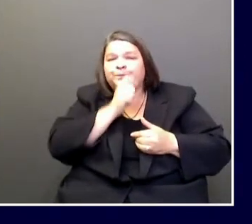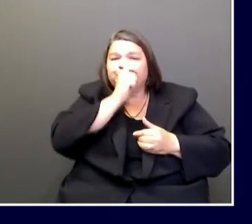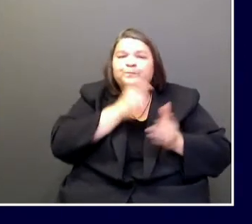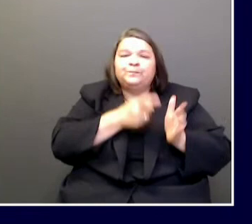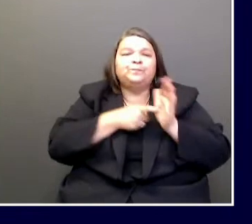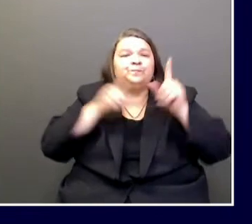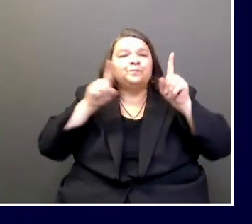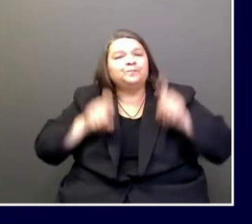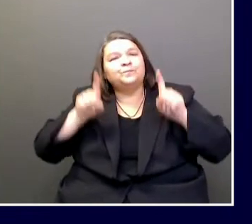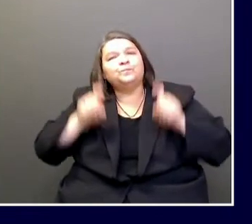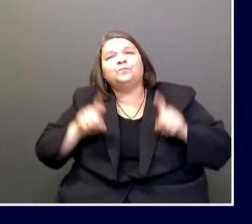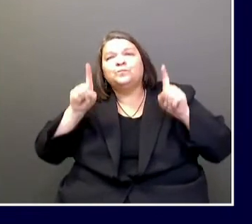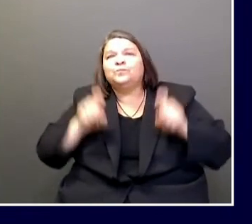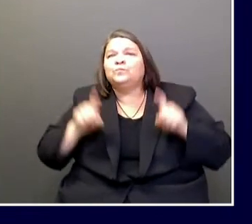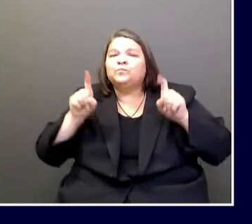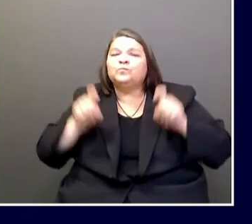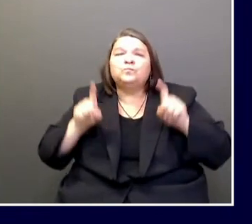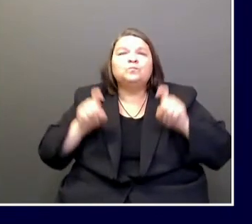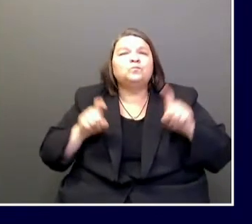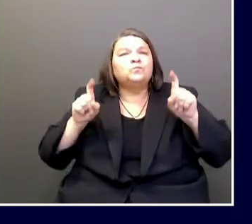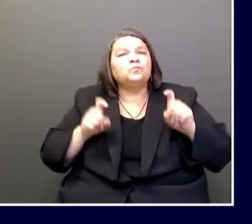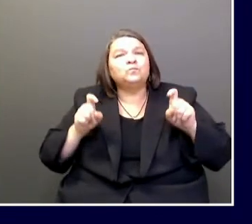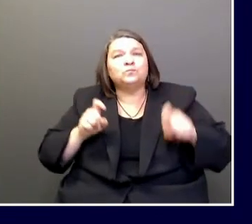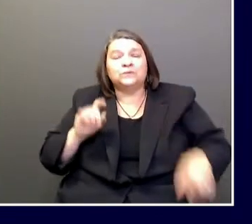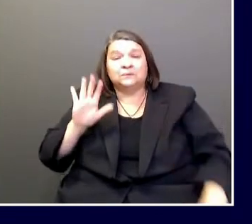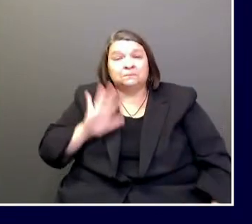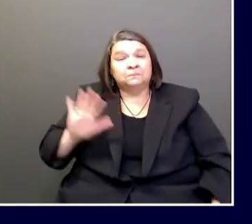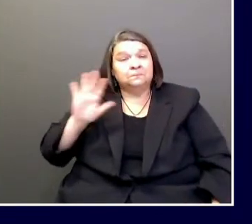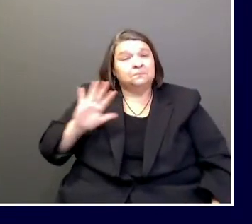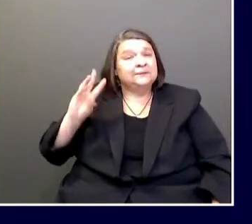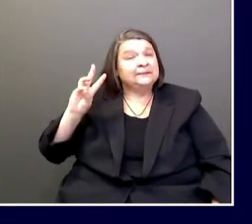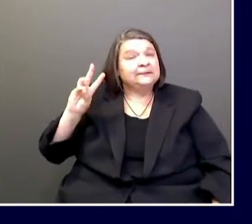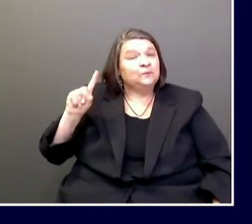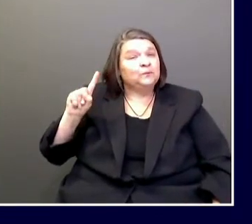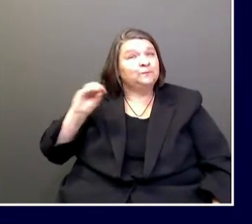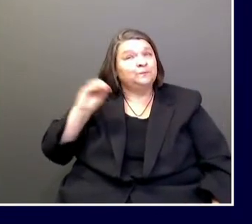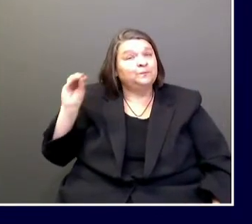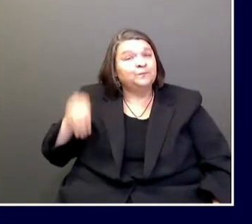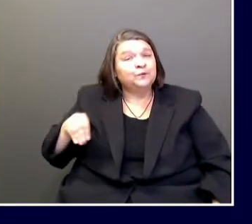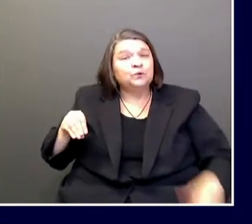was about 61%, did not have any symptoms whatsoever.